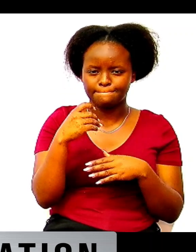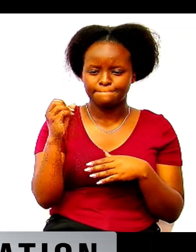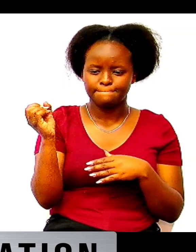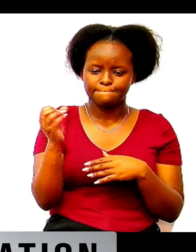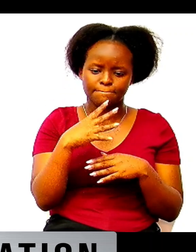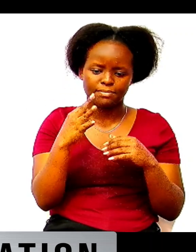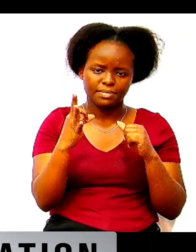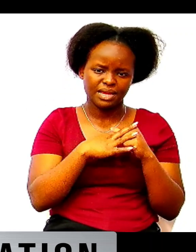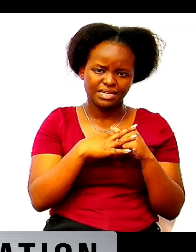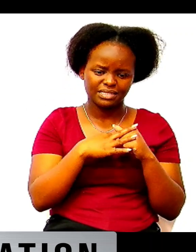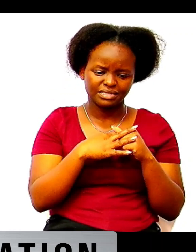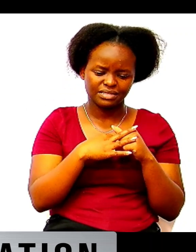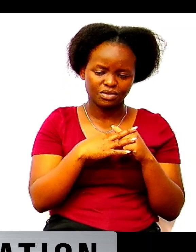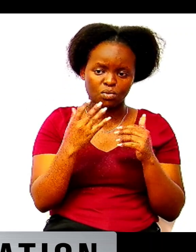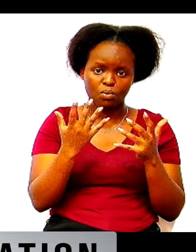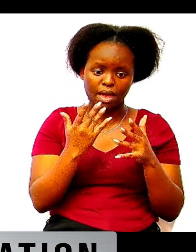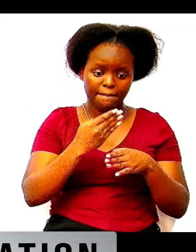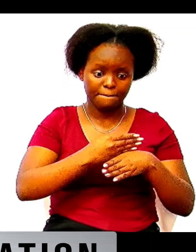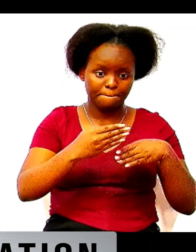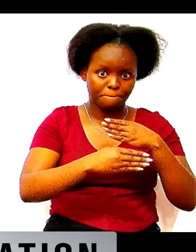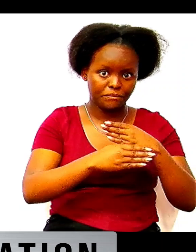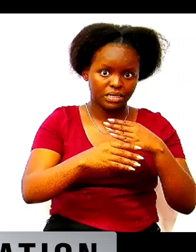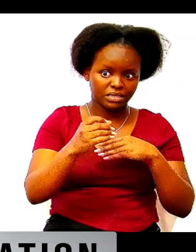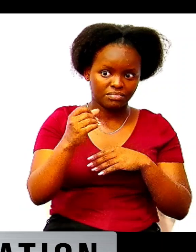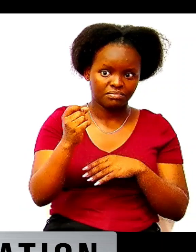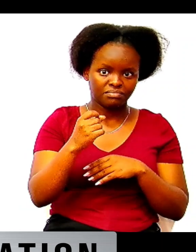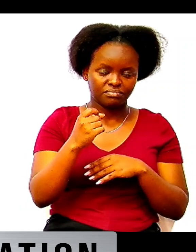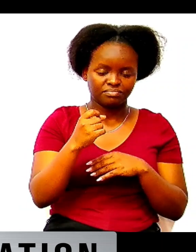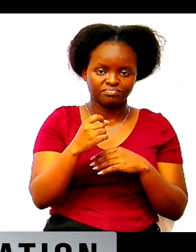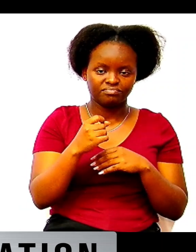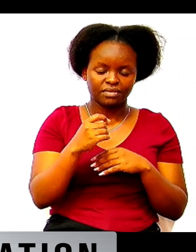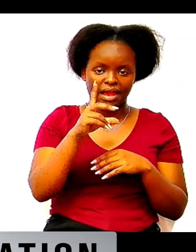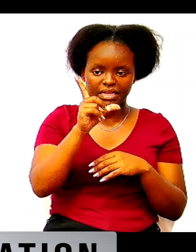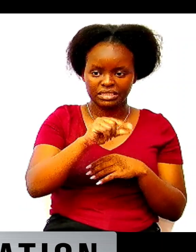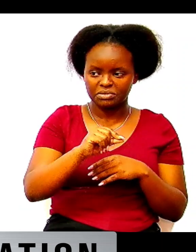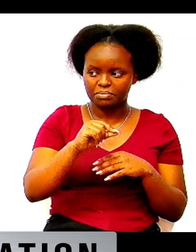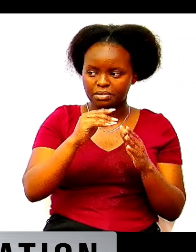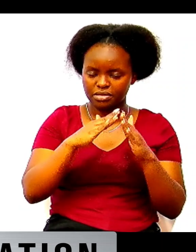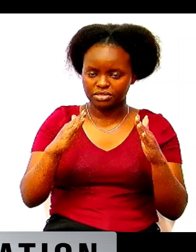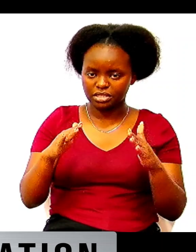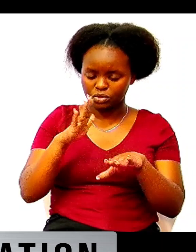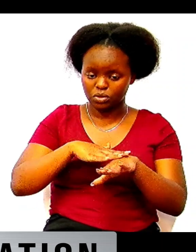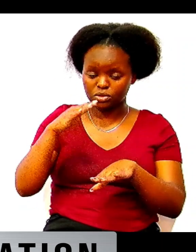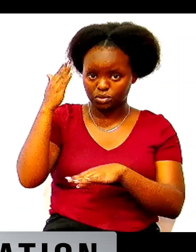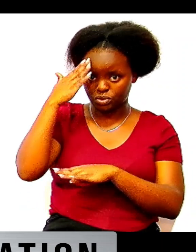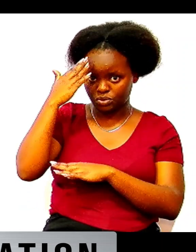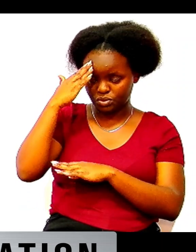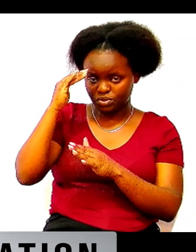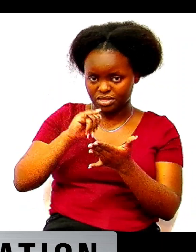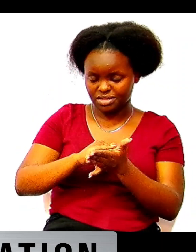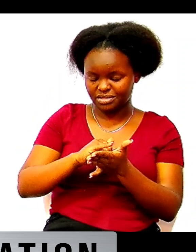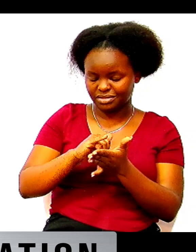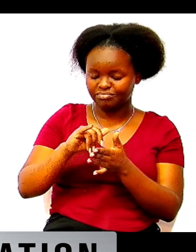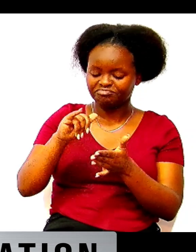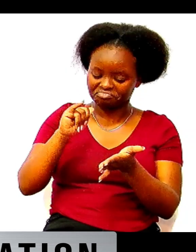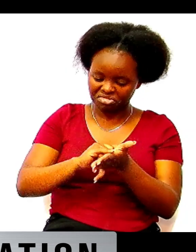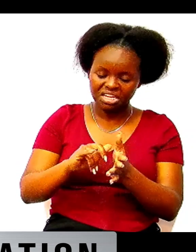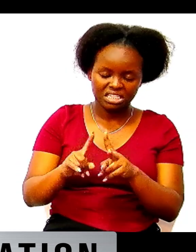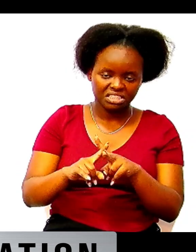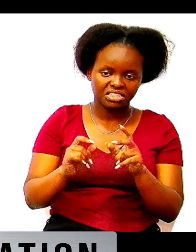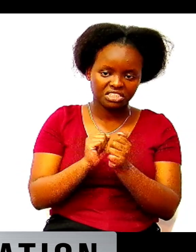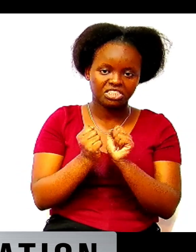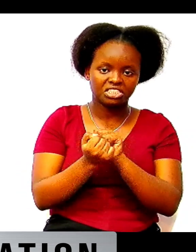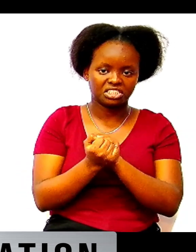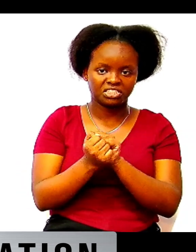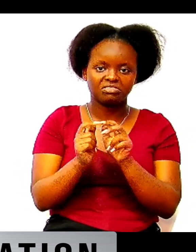going to put affordable housing. People suddenly have a rush to give names. Yeah, it's good to know that that has begun to change, and people